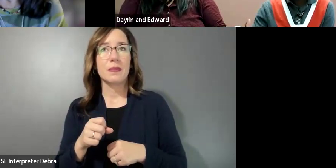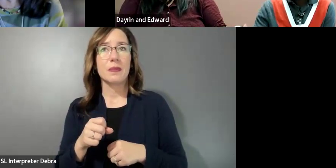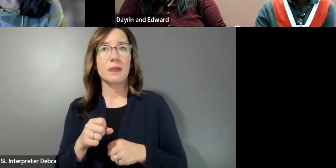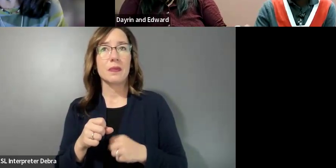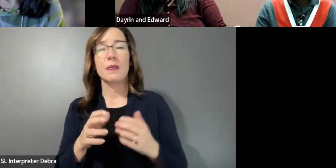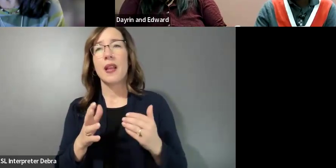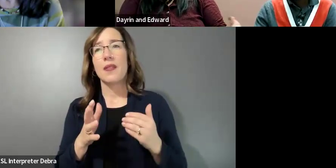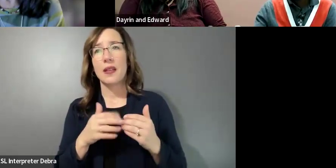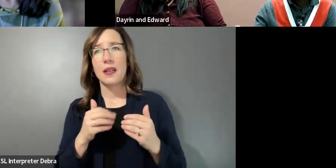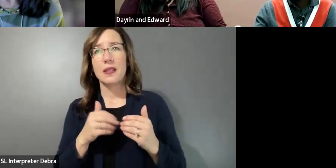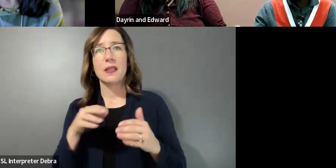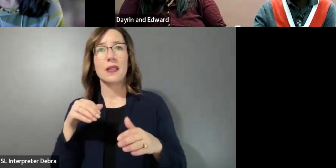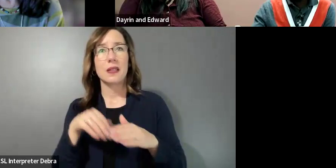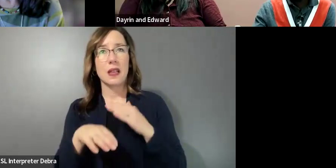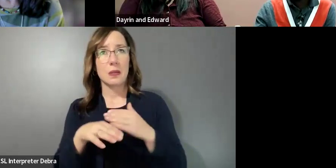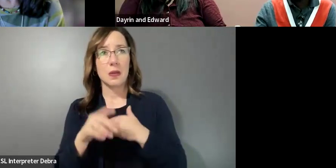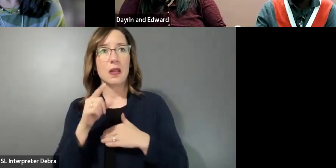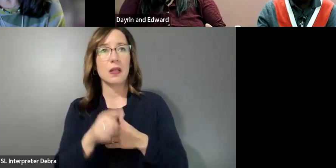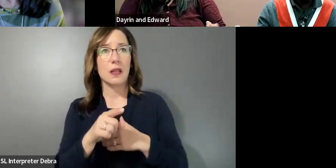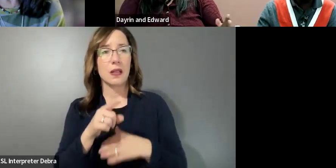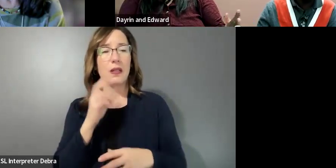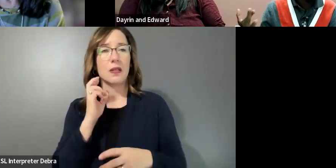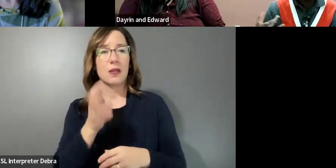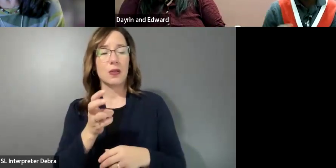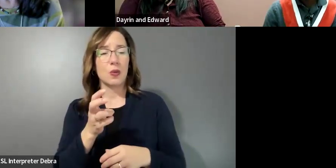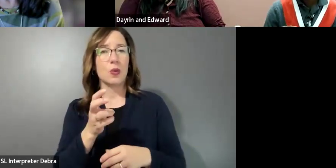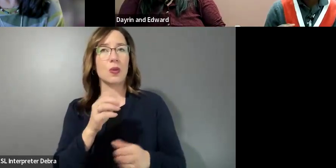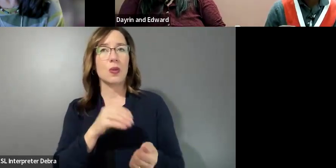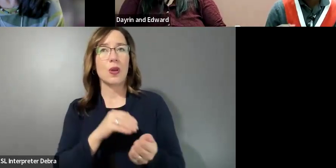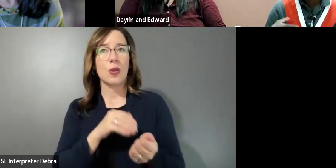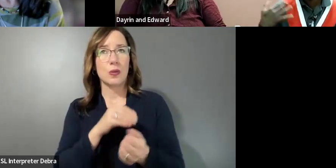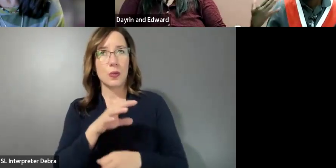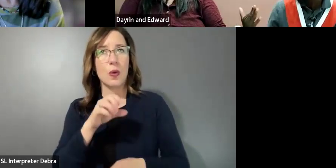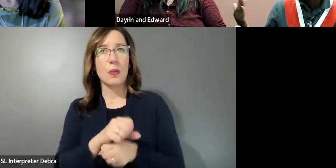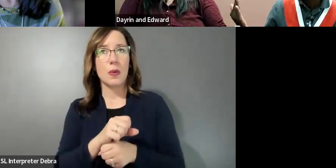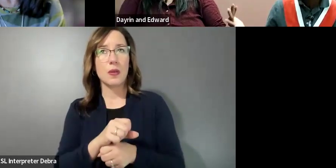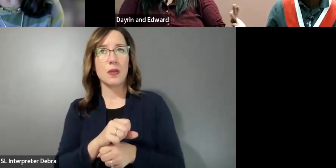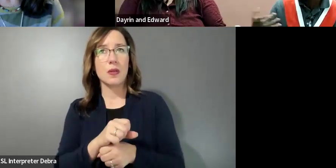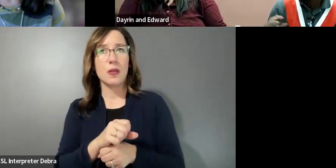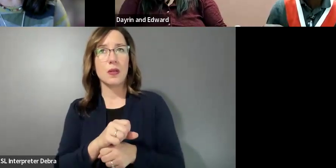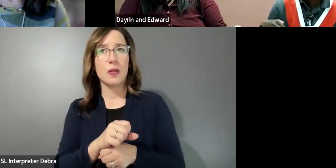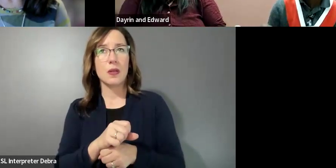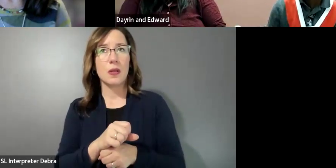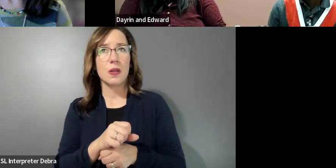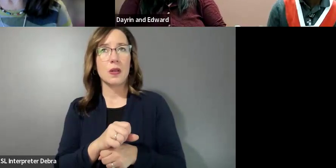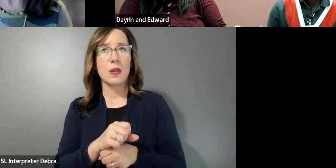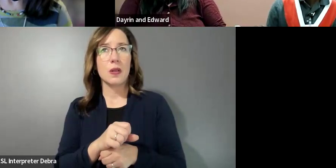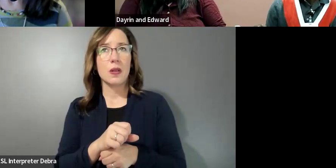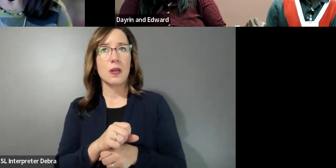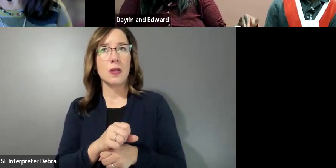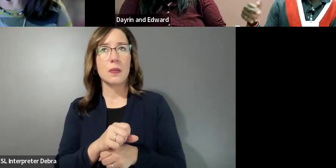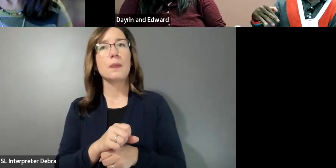when we need the doctor when to speak up or we within the outside office